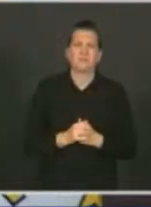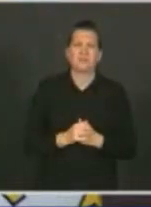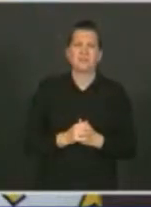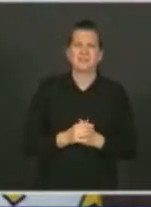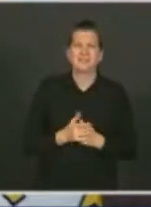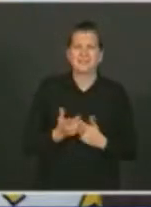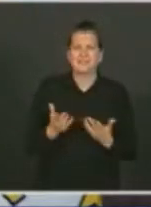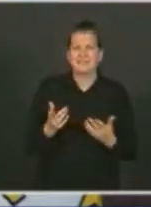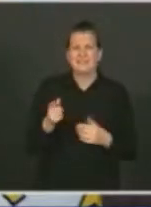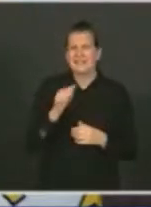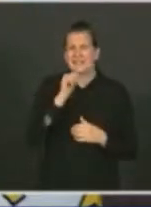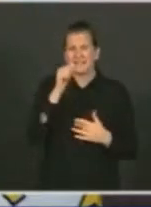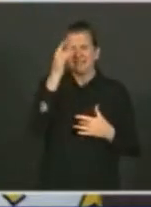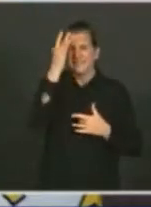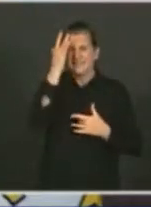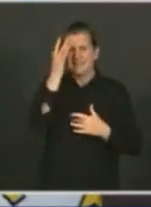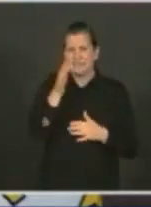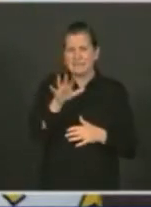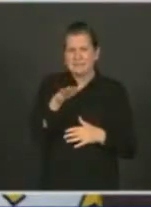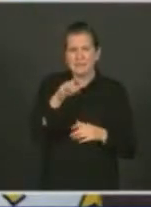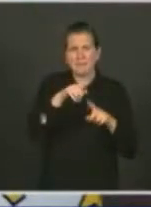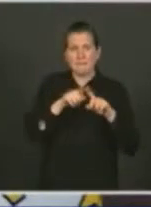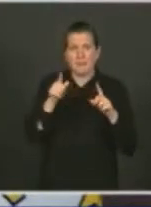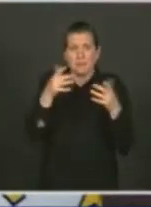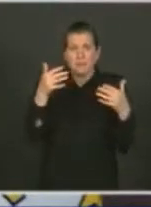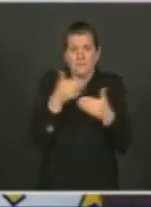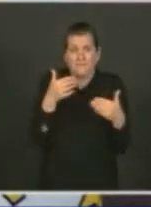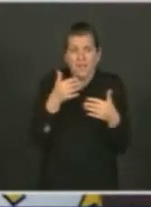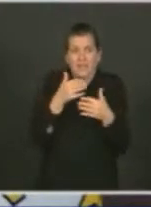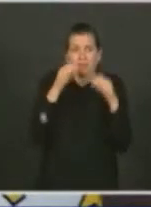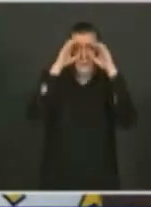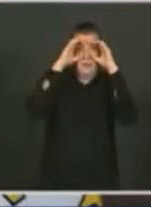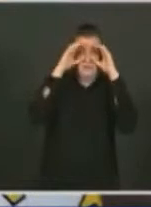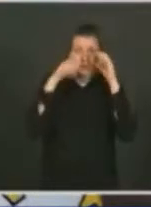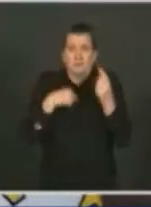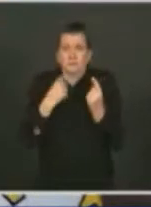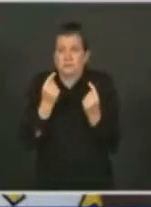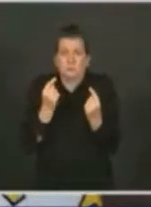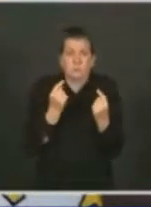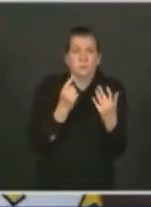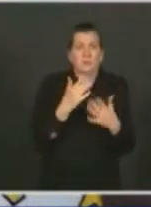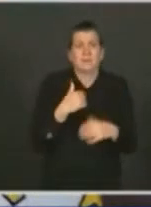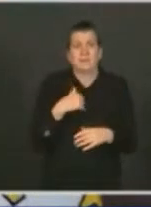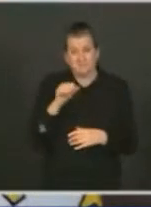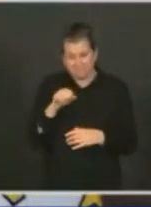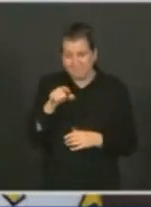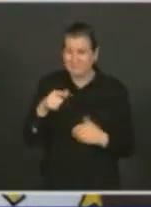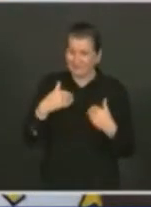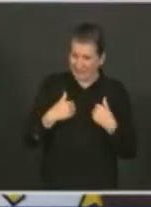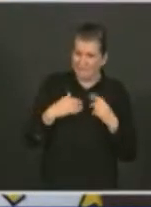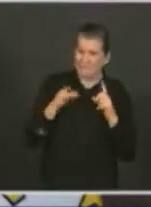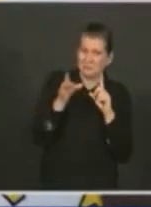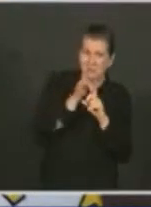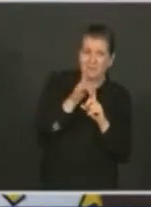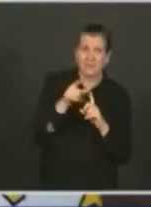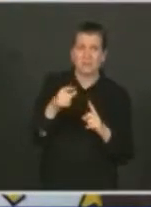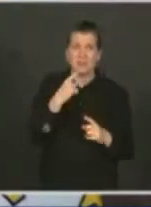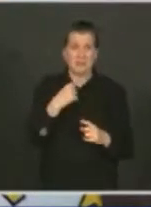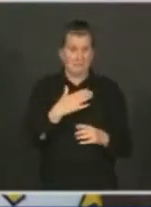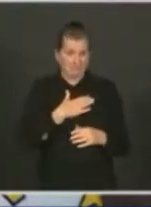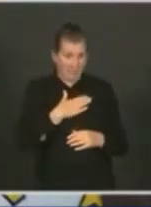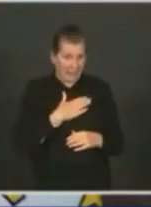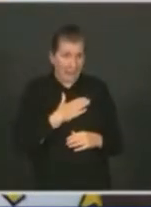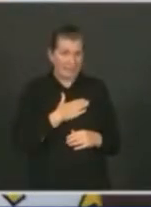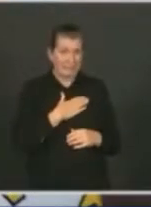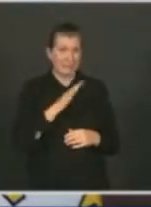she is still filled with fear. She immediately began to worry when I gave her the diagnosis about how many of her coworkers, how many of her customers,